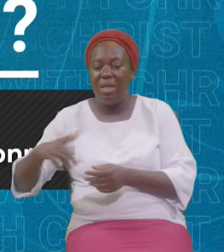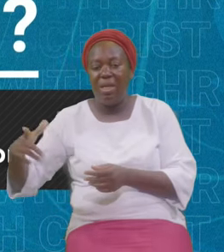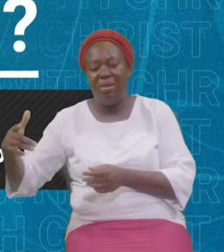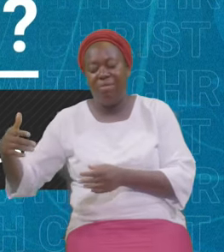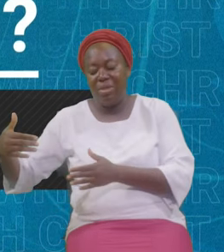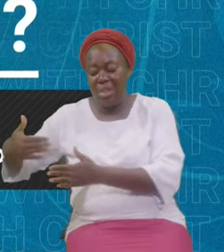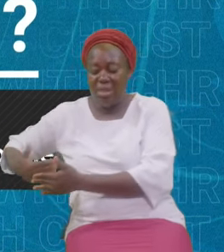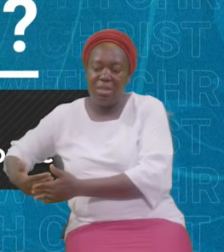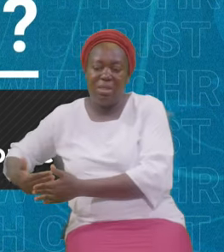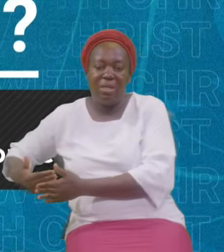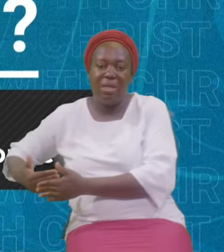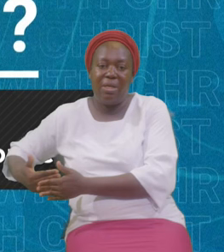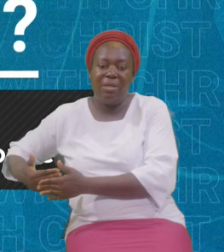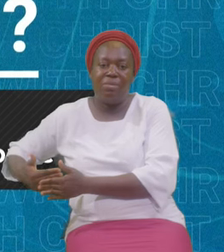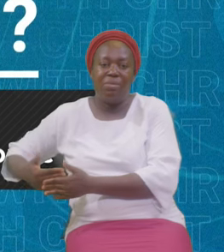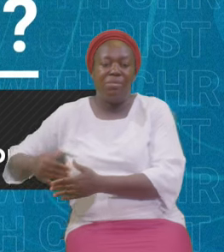make sure you are not